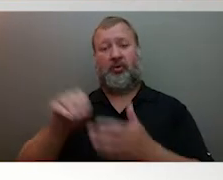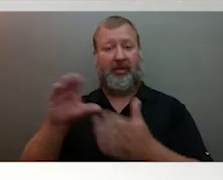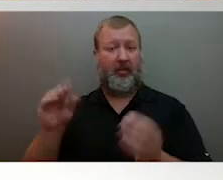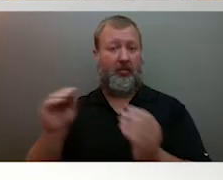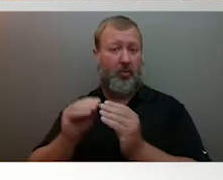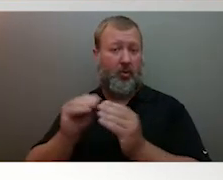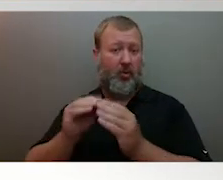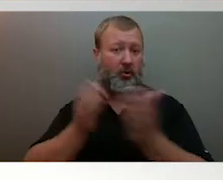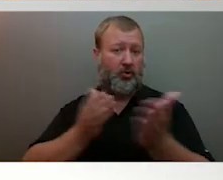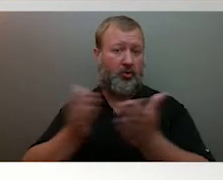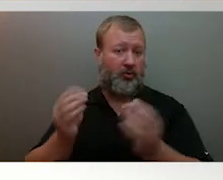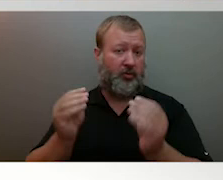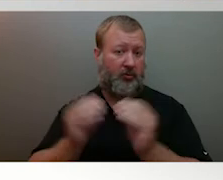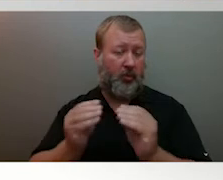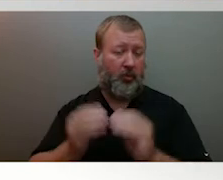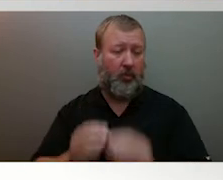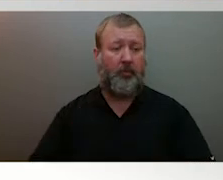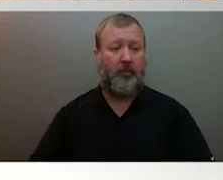related services.